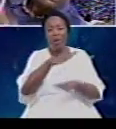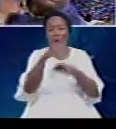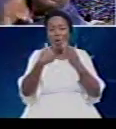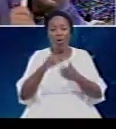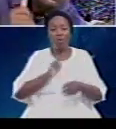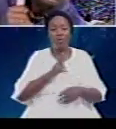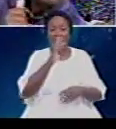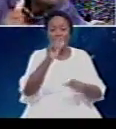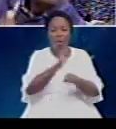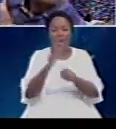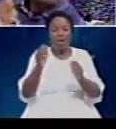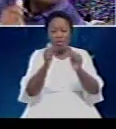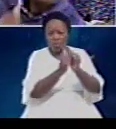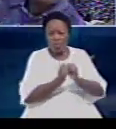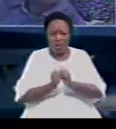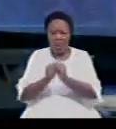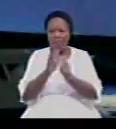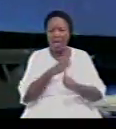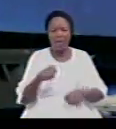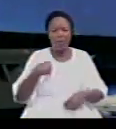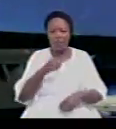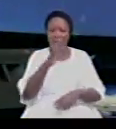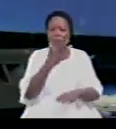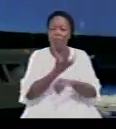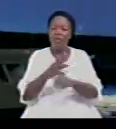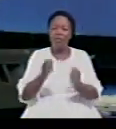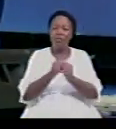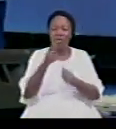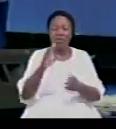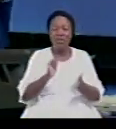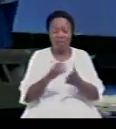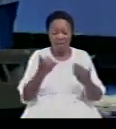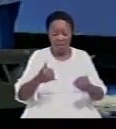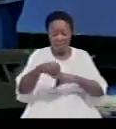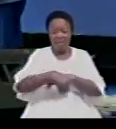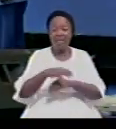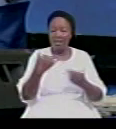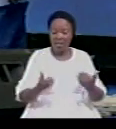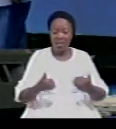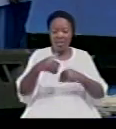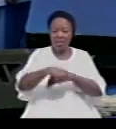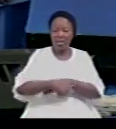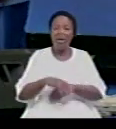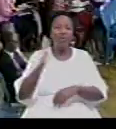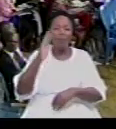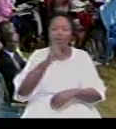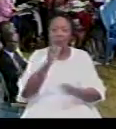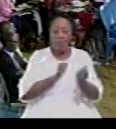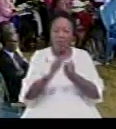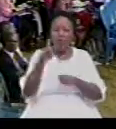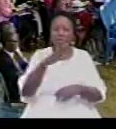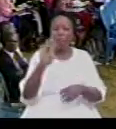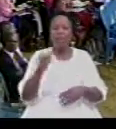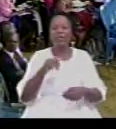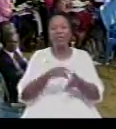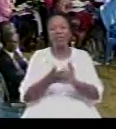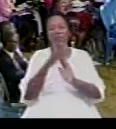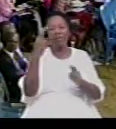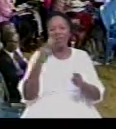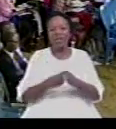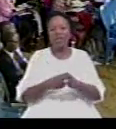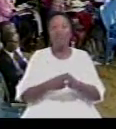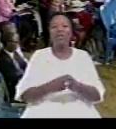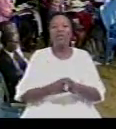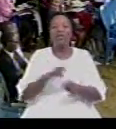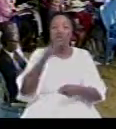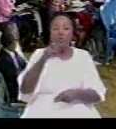together and we're pleading with you that tonight, tonight will not pass you by. You will